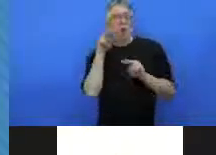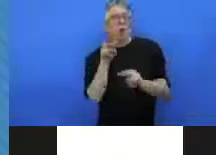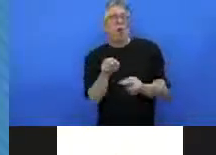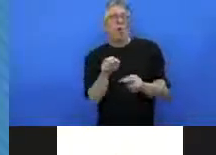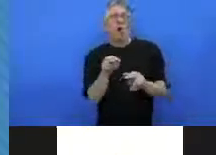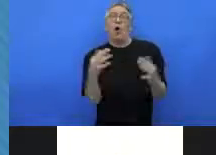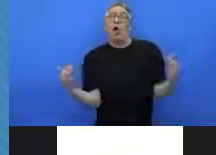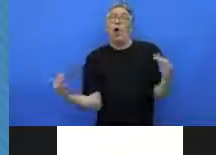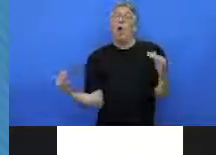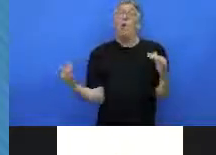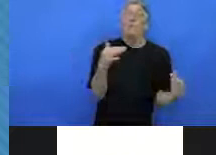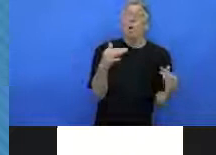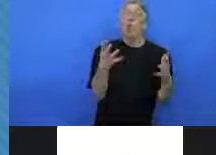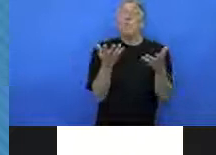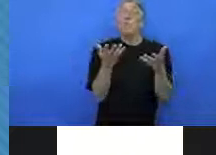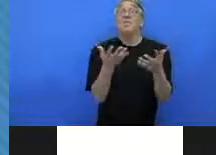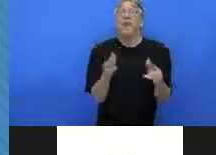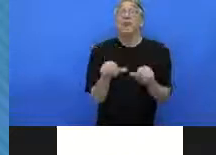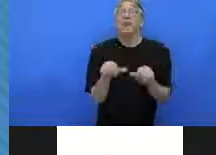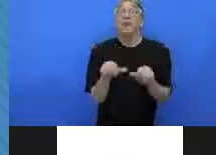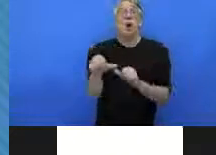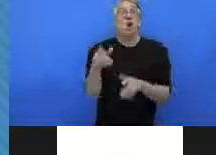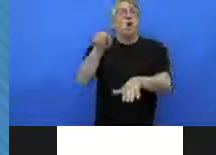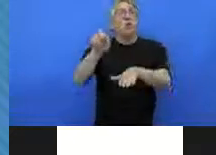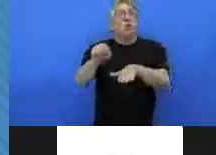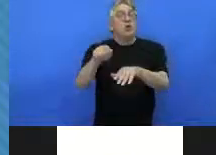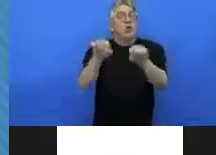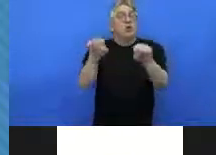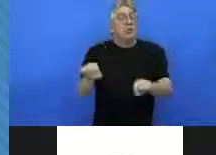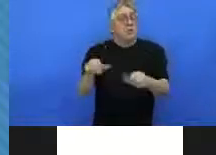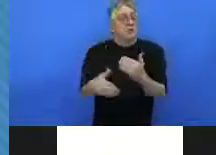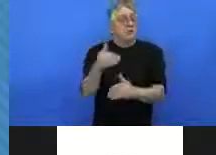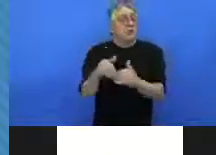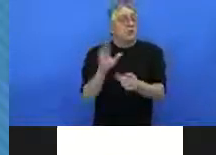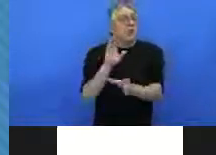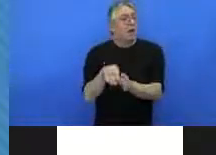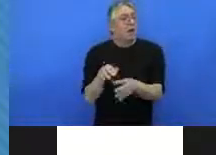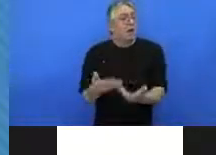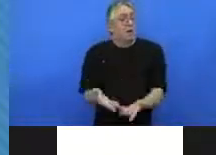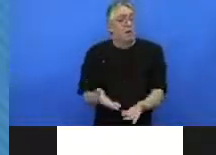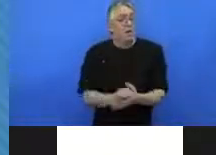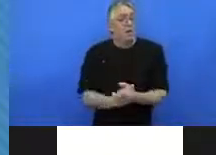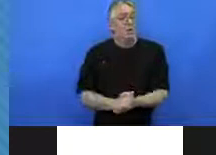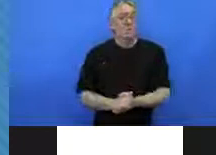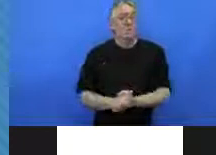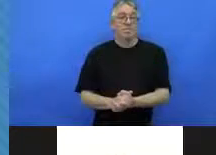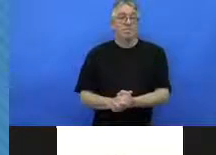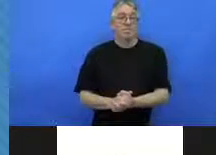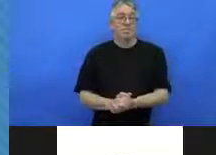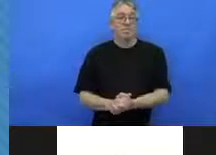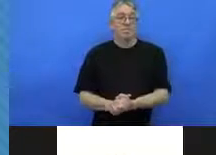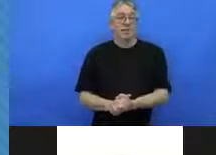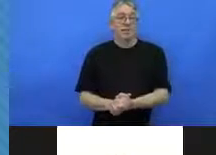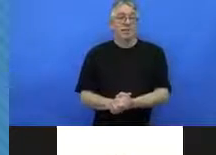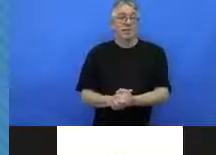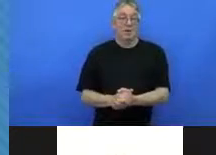post-conflict. And both of these reports are meant to build on this most recent report that we're talking about today